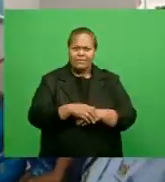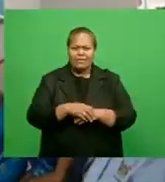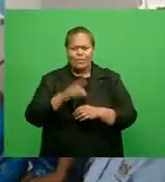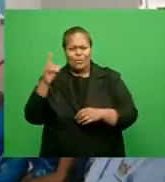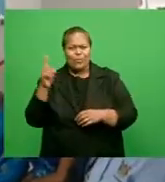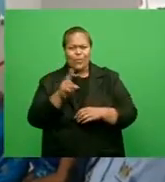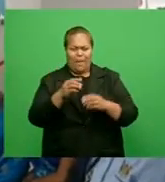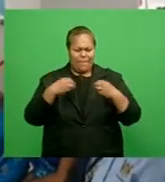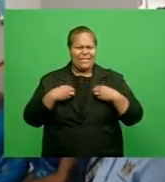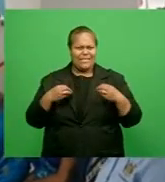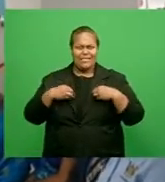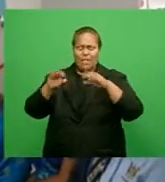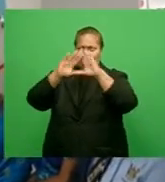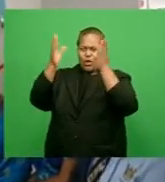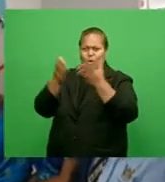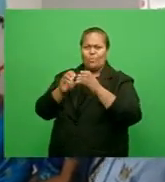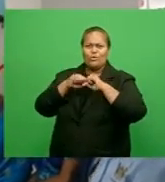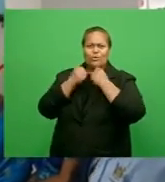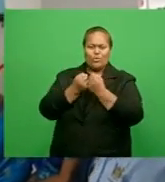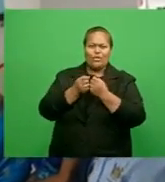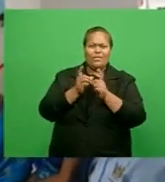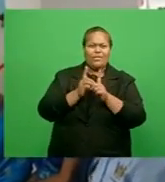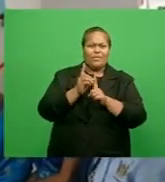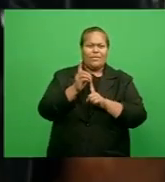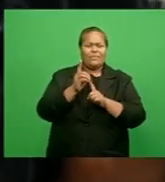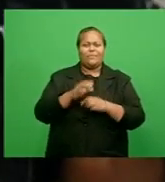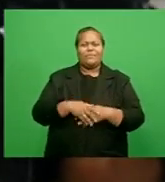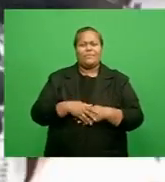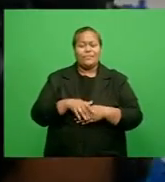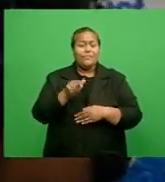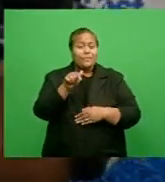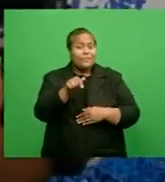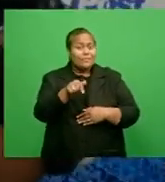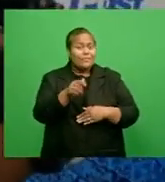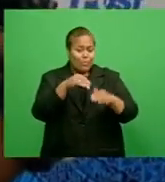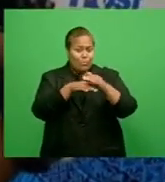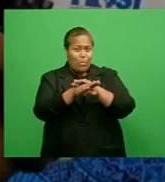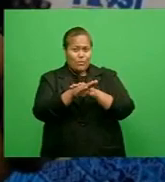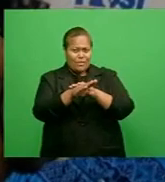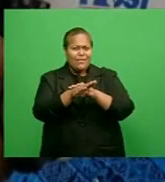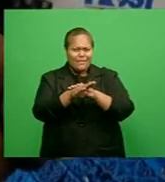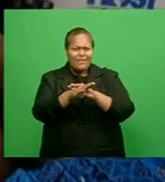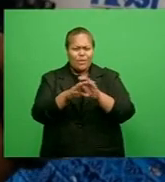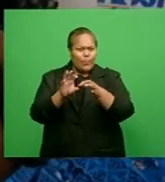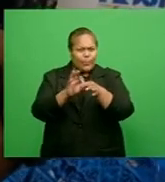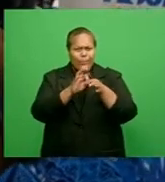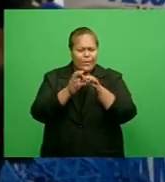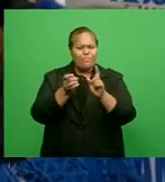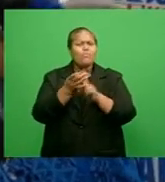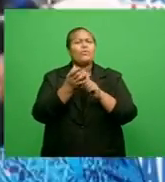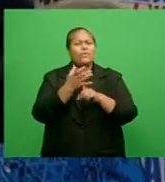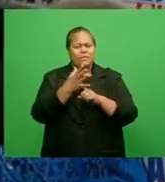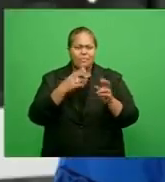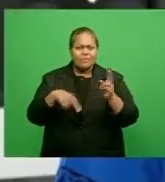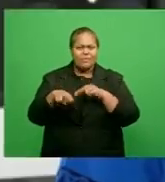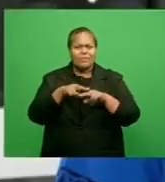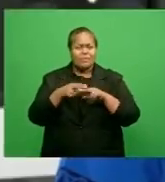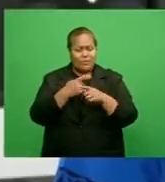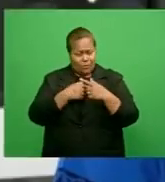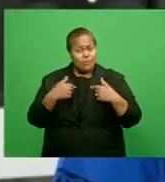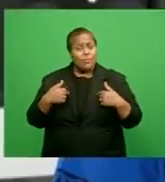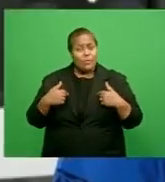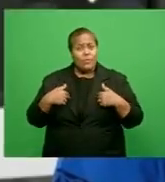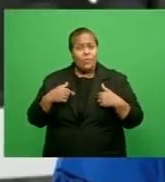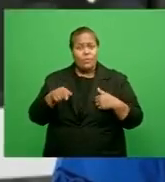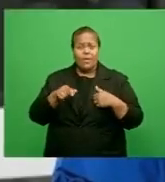global social development. That kind of postal cooperation has been very important to Fiji because we are far from